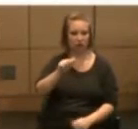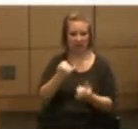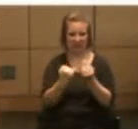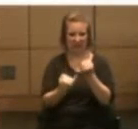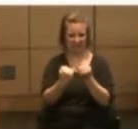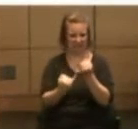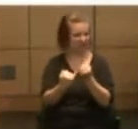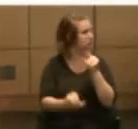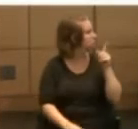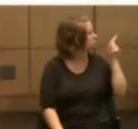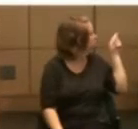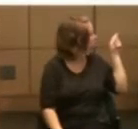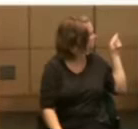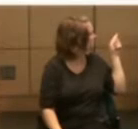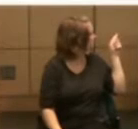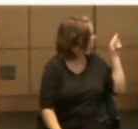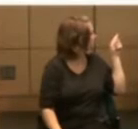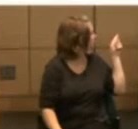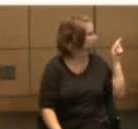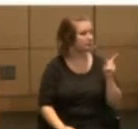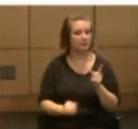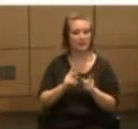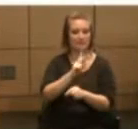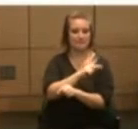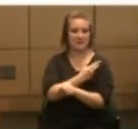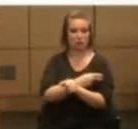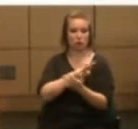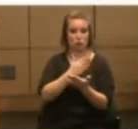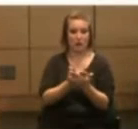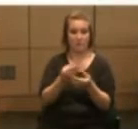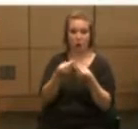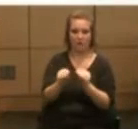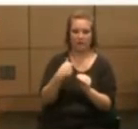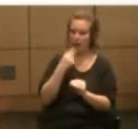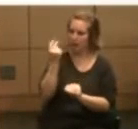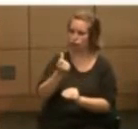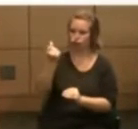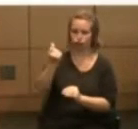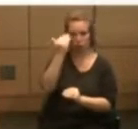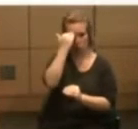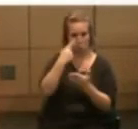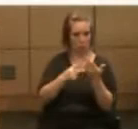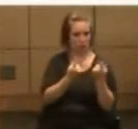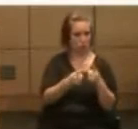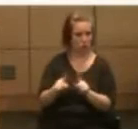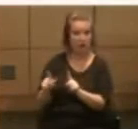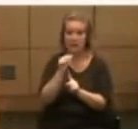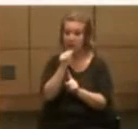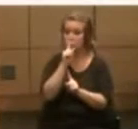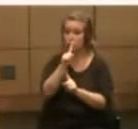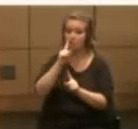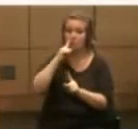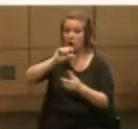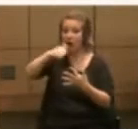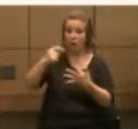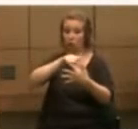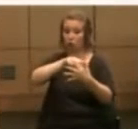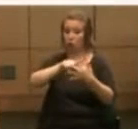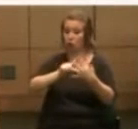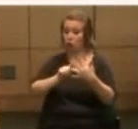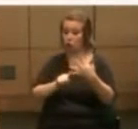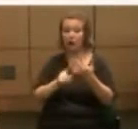the patient comes into the office and I know immediately what's going on. That's not true with the rest of these etiologies or causes of hearing